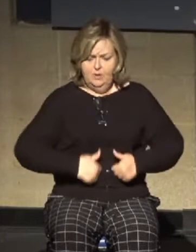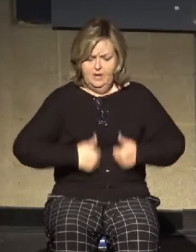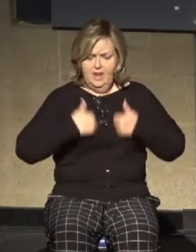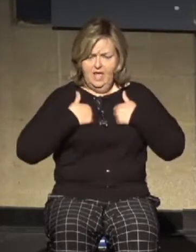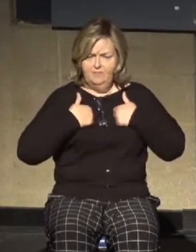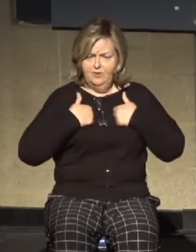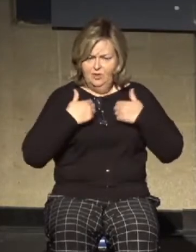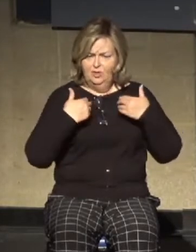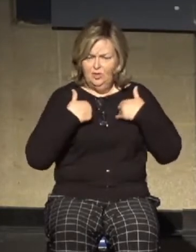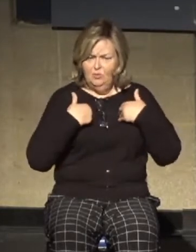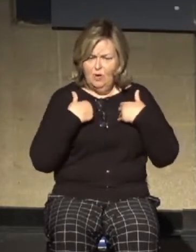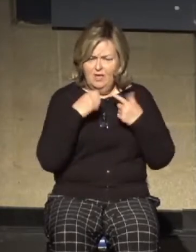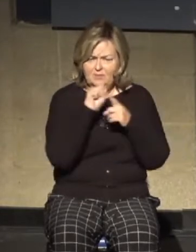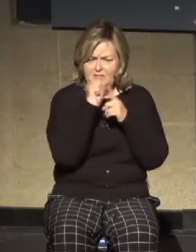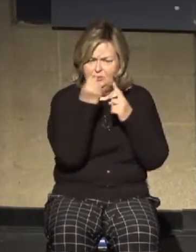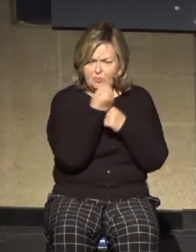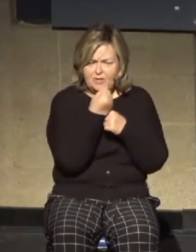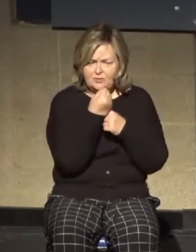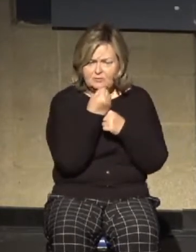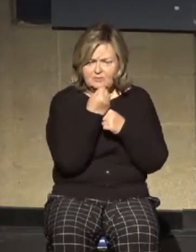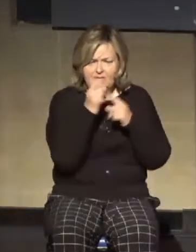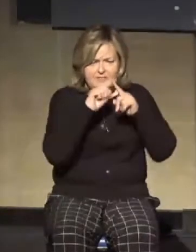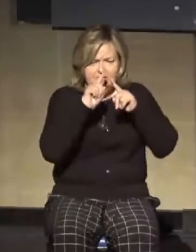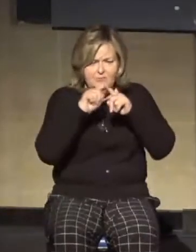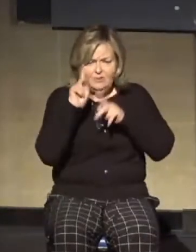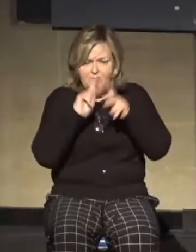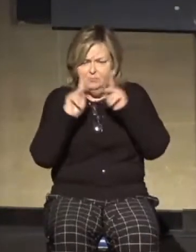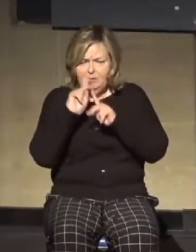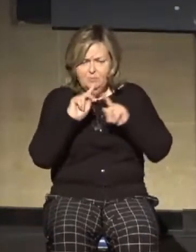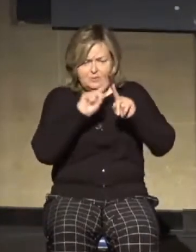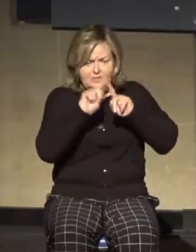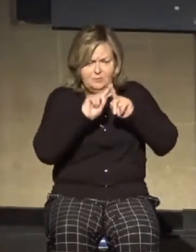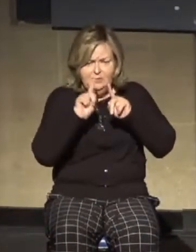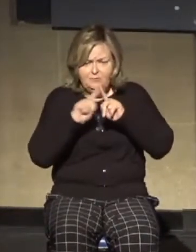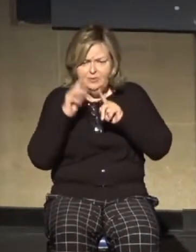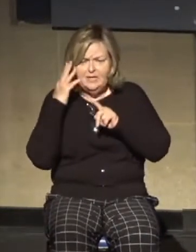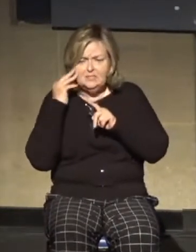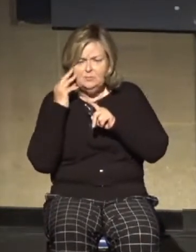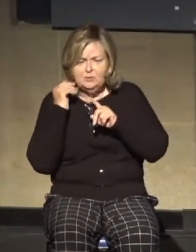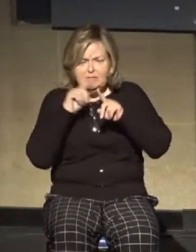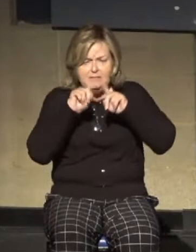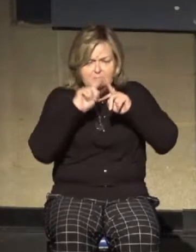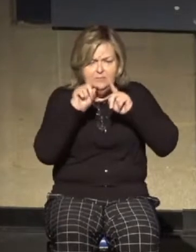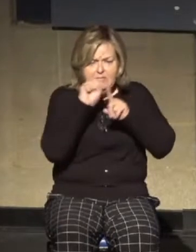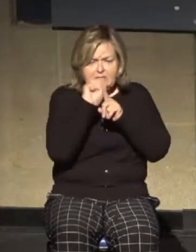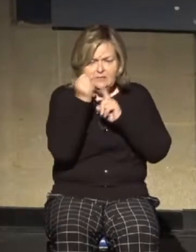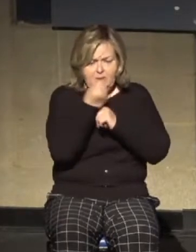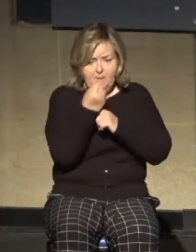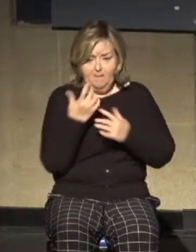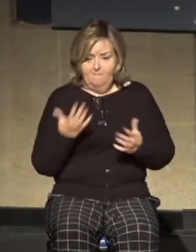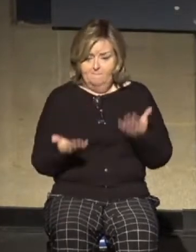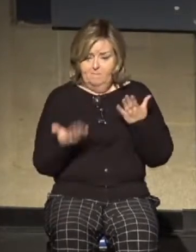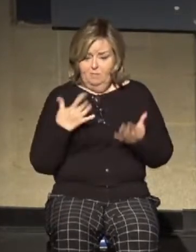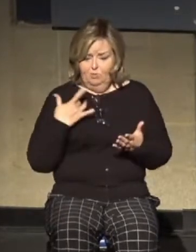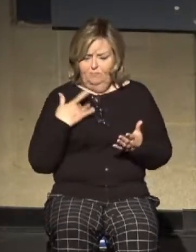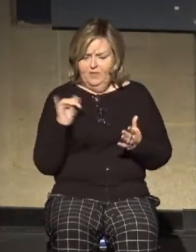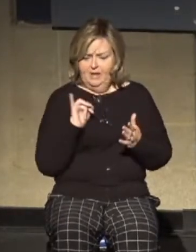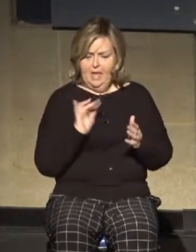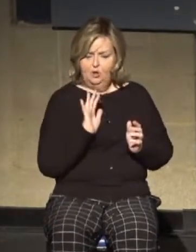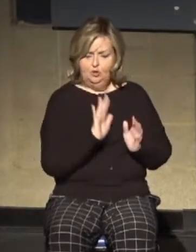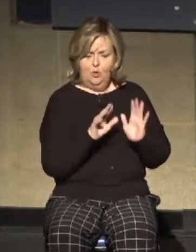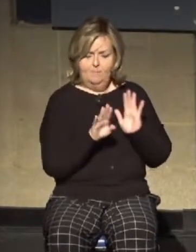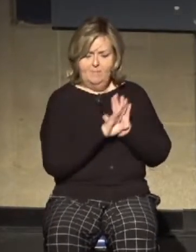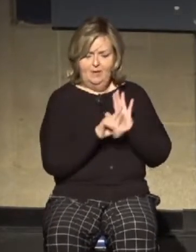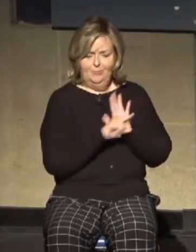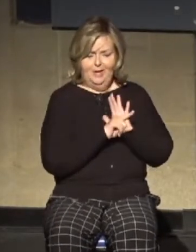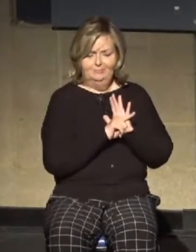with people who have had different experiences. There may be times when you feel as if your background and your experiences are not